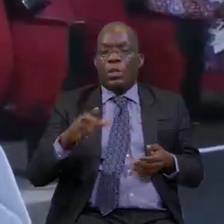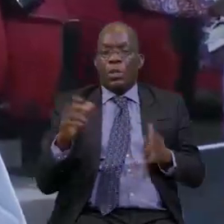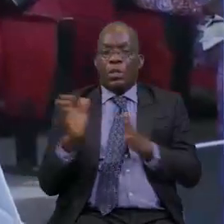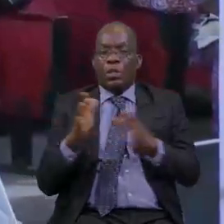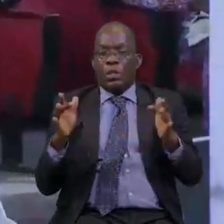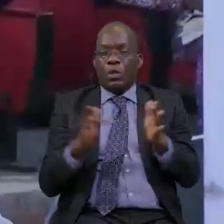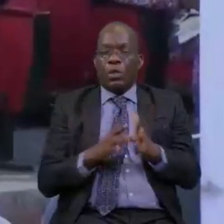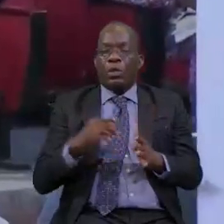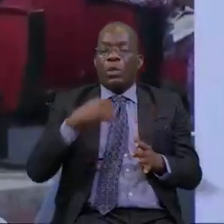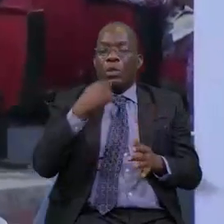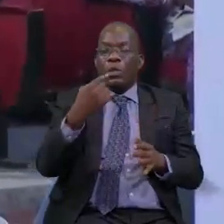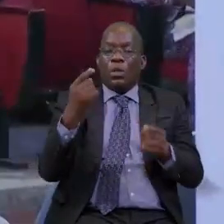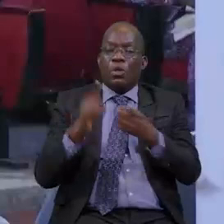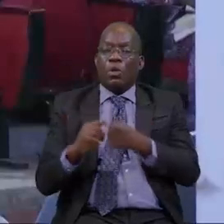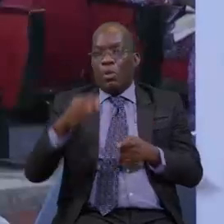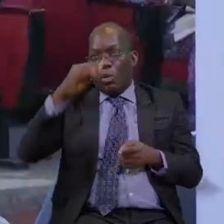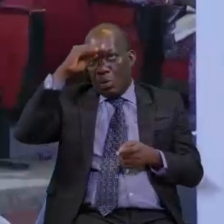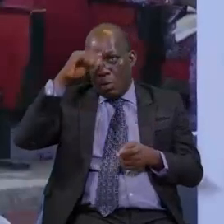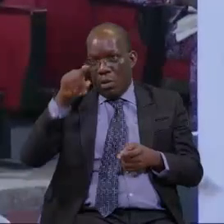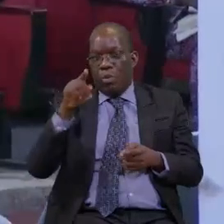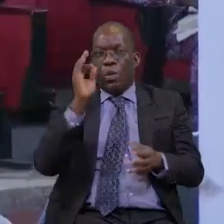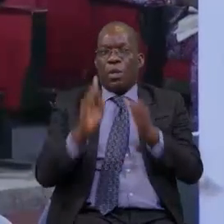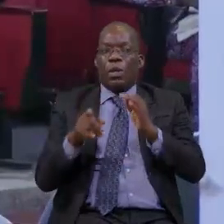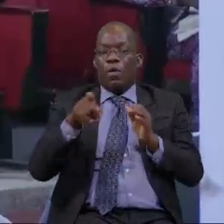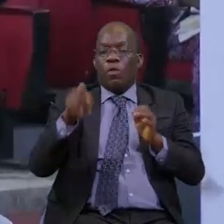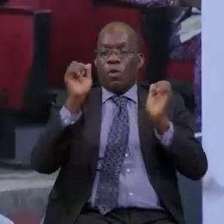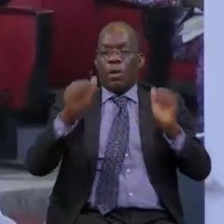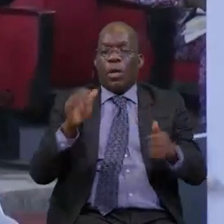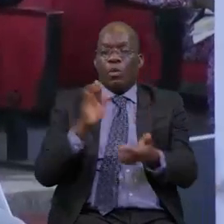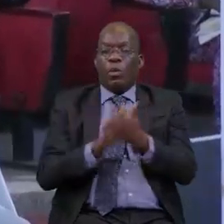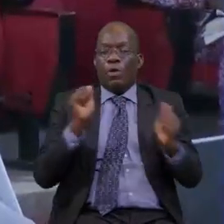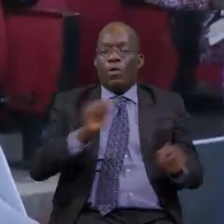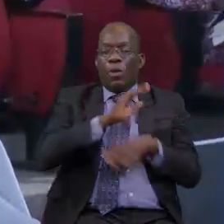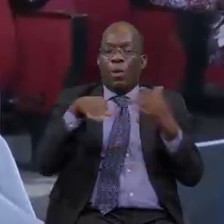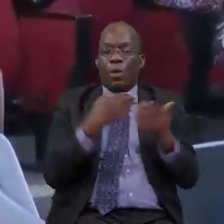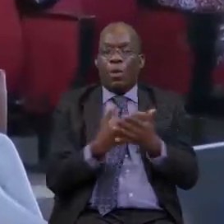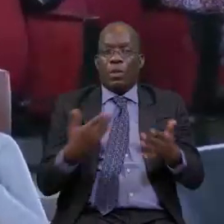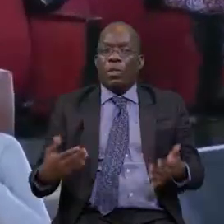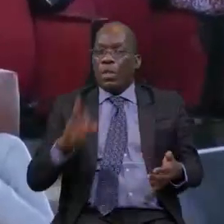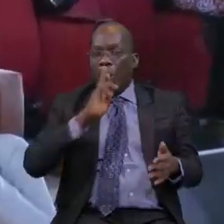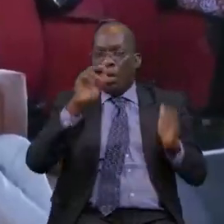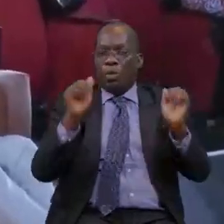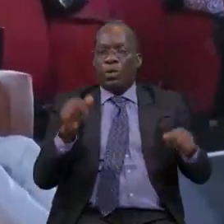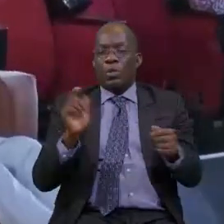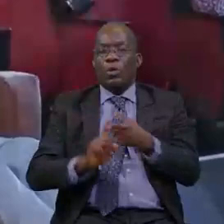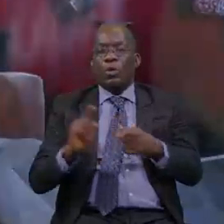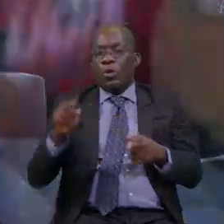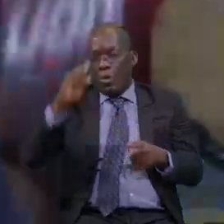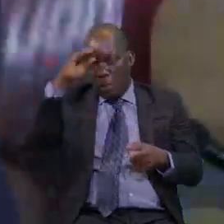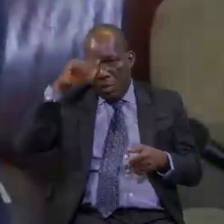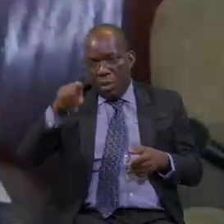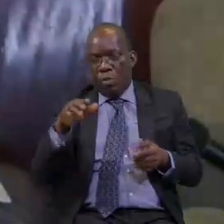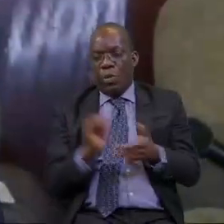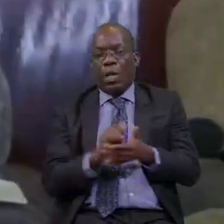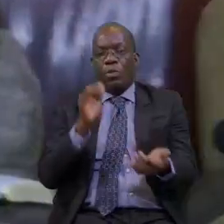if thou canst believe, all things are possible to him that